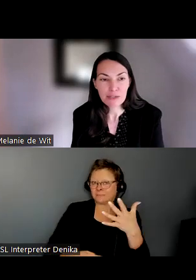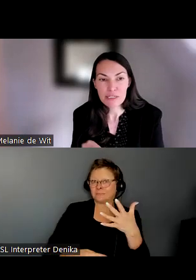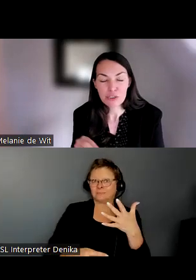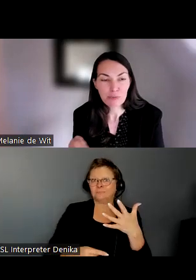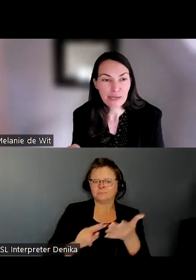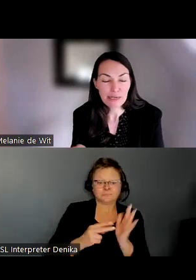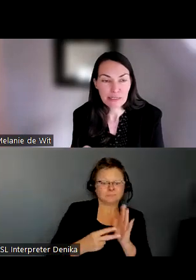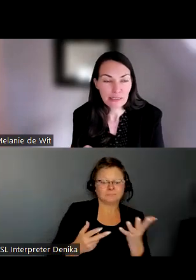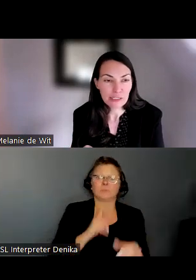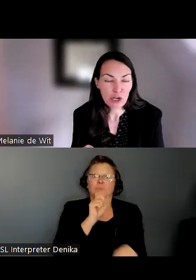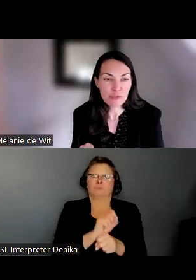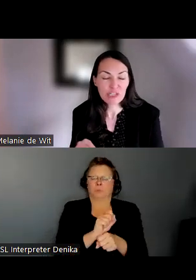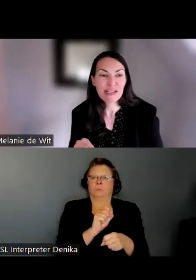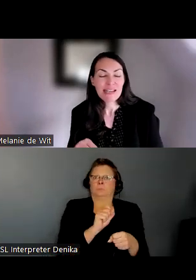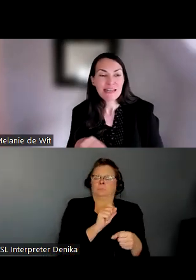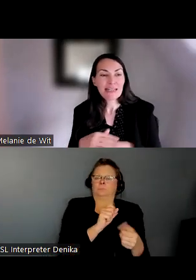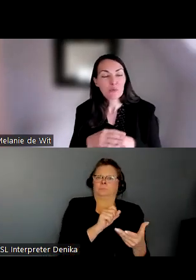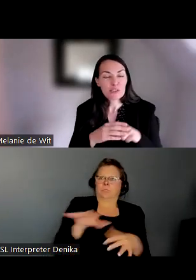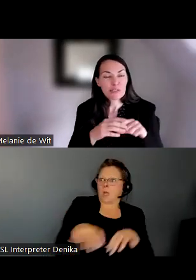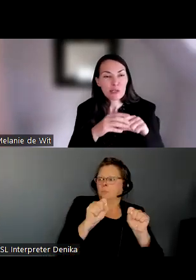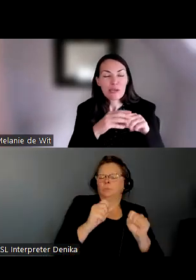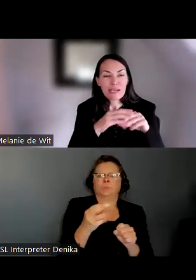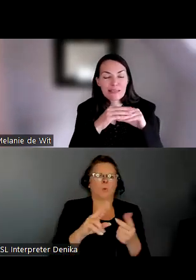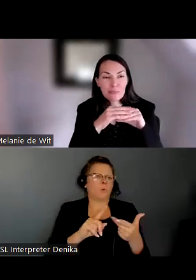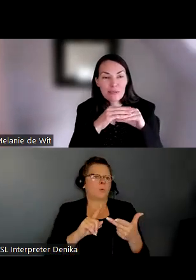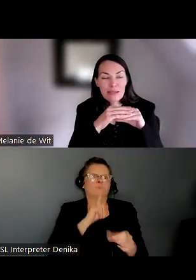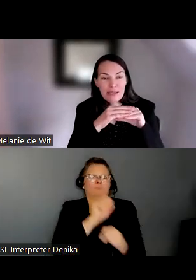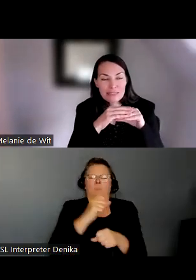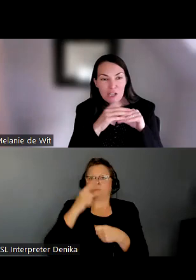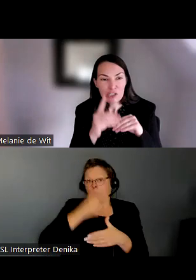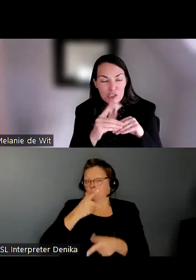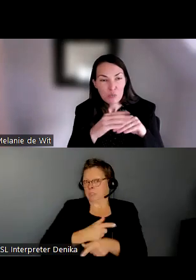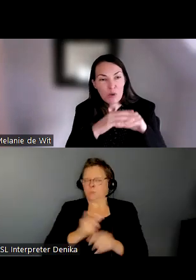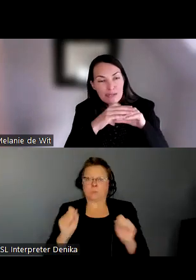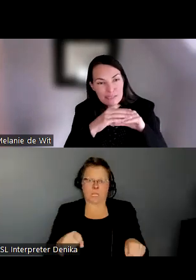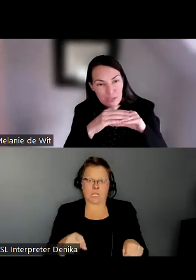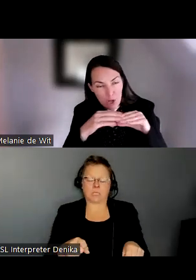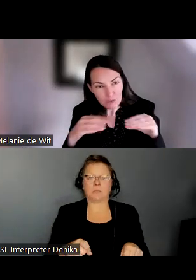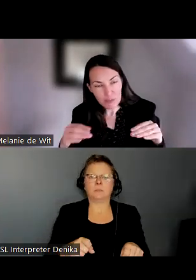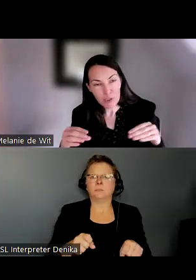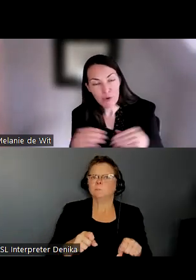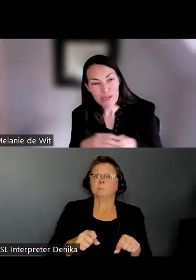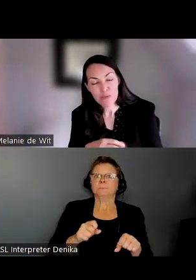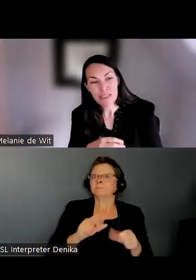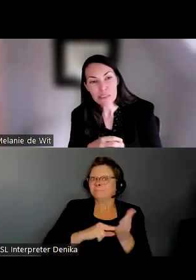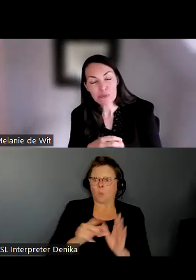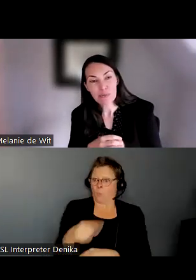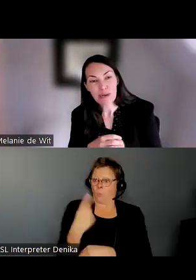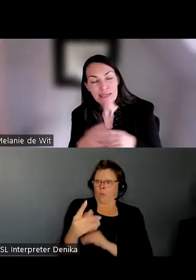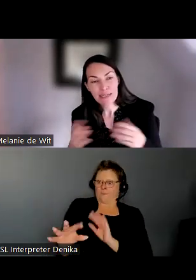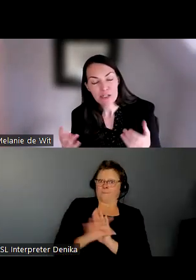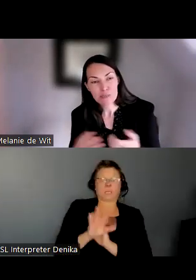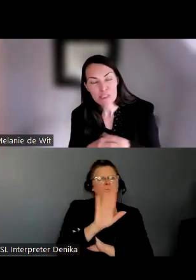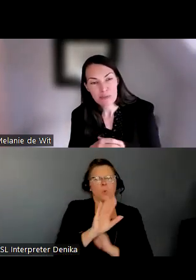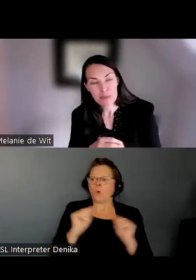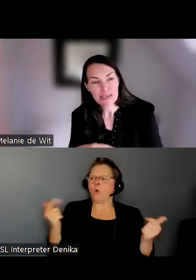by marriage or by adoption. Again, once we locate them, it's not just one, it's all of them are going to be equally